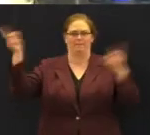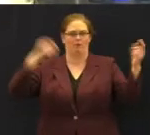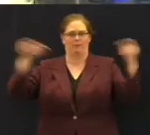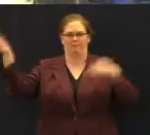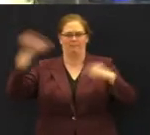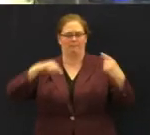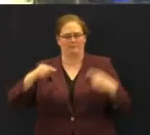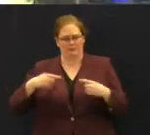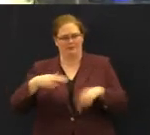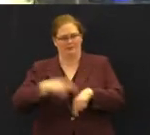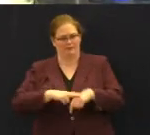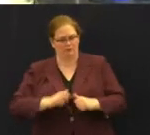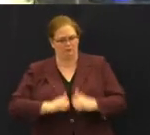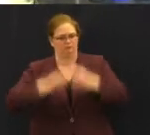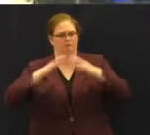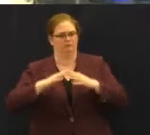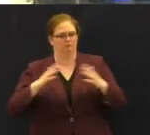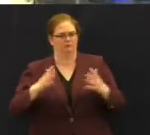immigrants. And, I'm